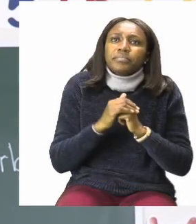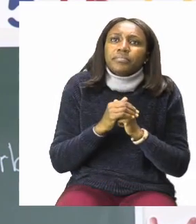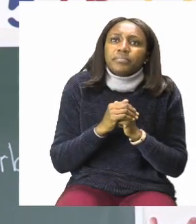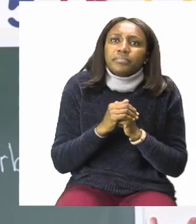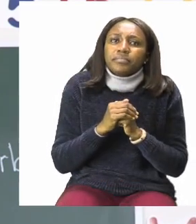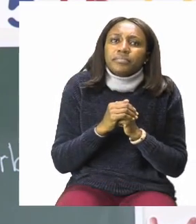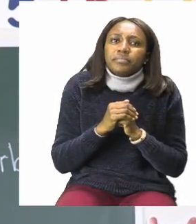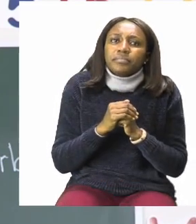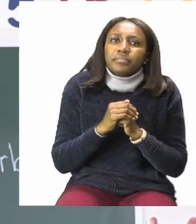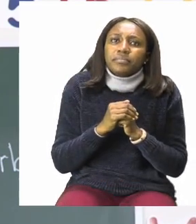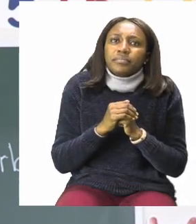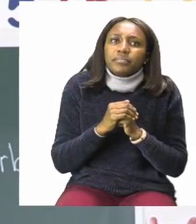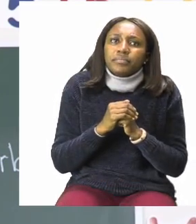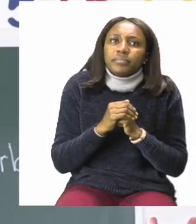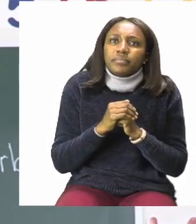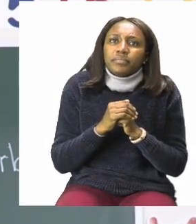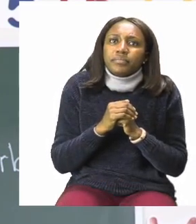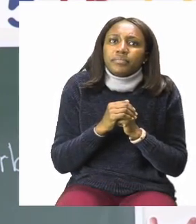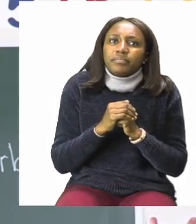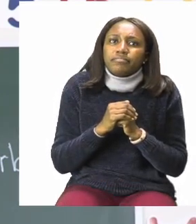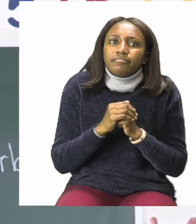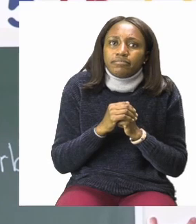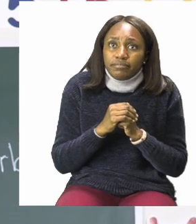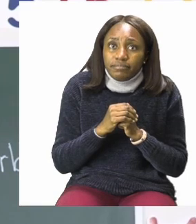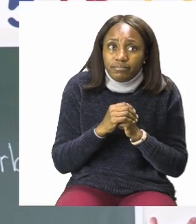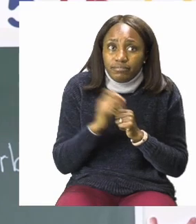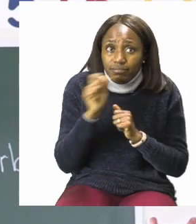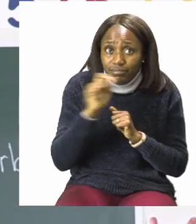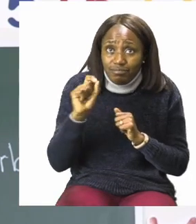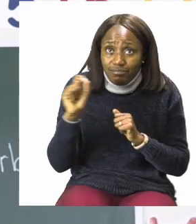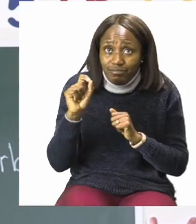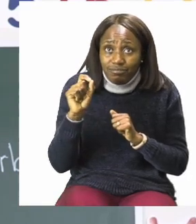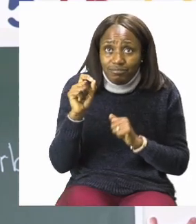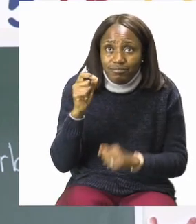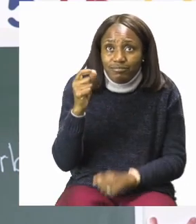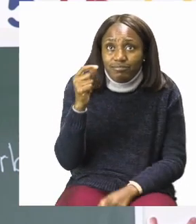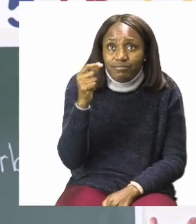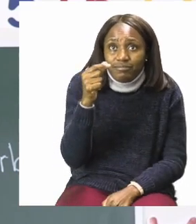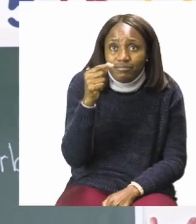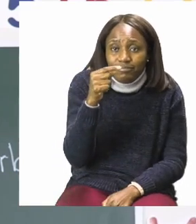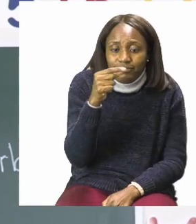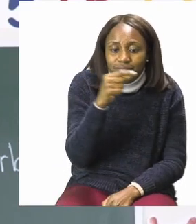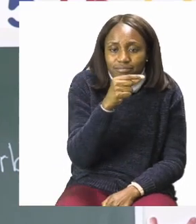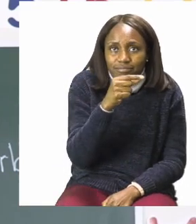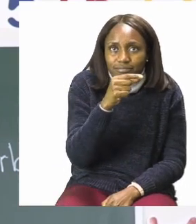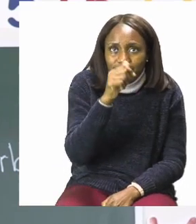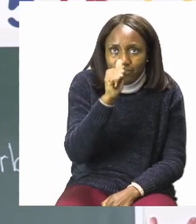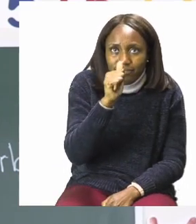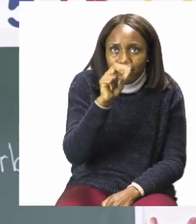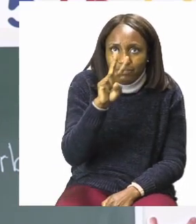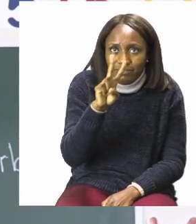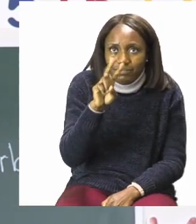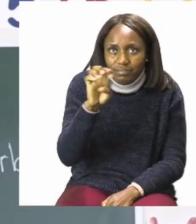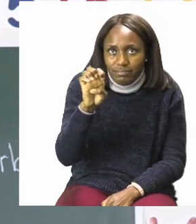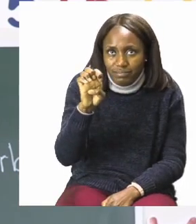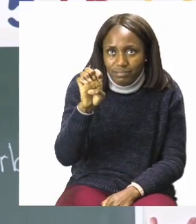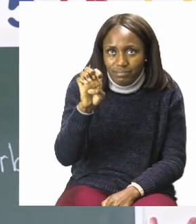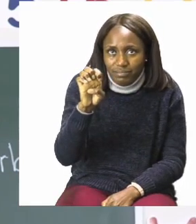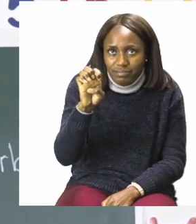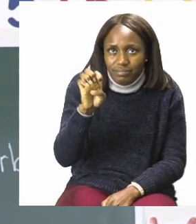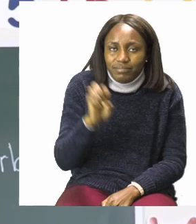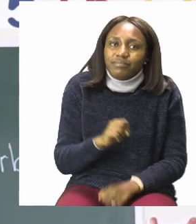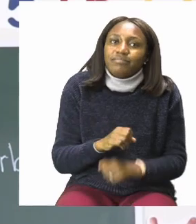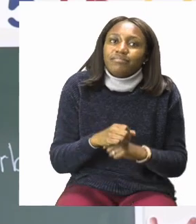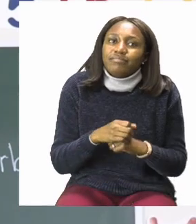tense form. And how do we do that? It changes from give to gave.